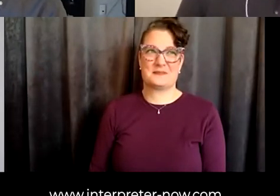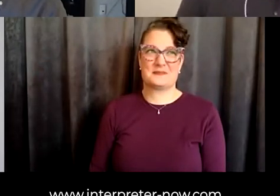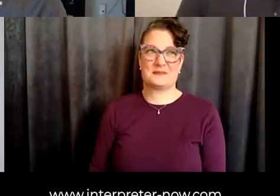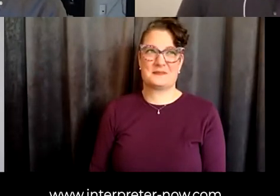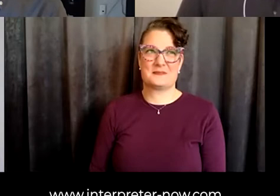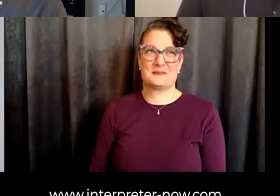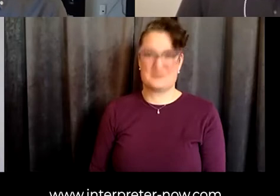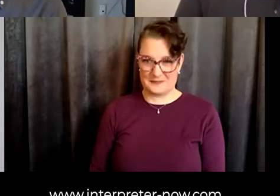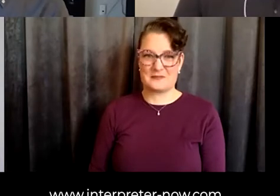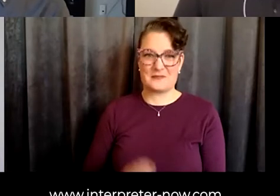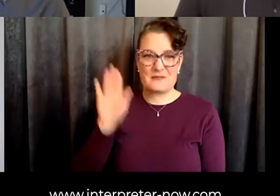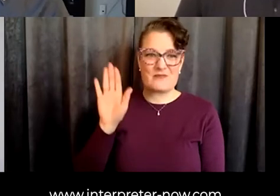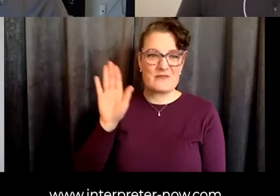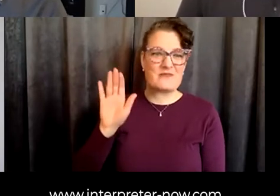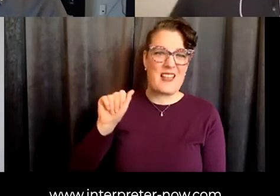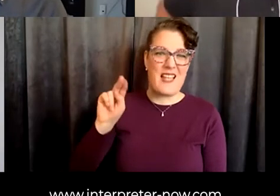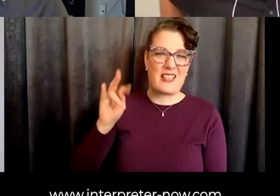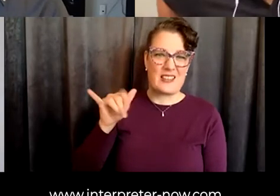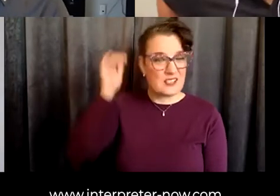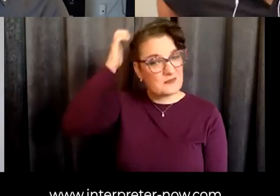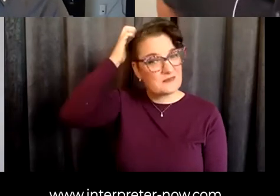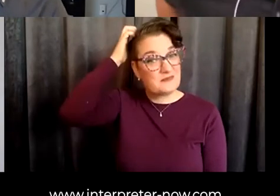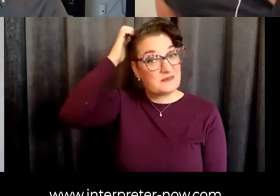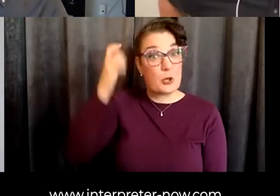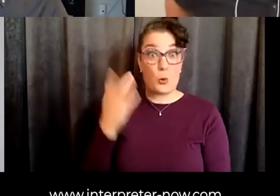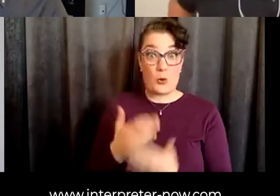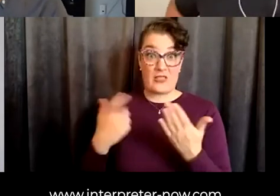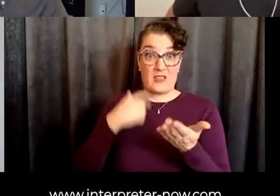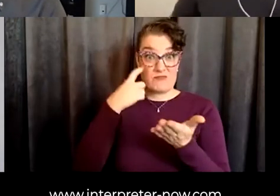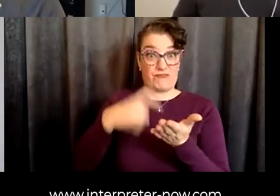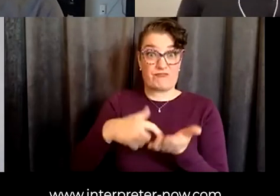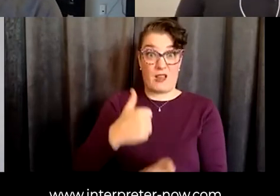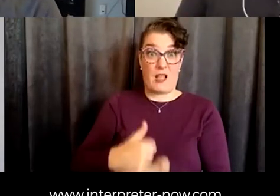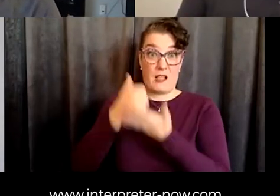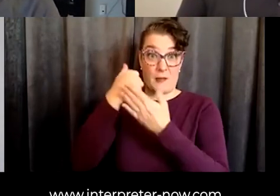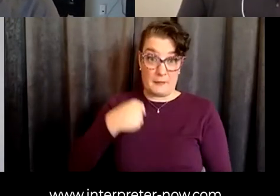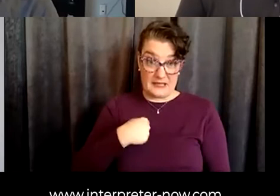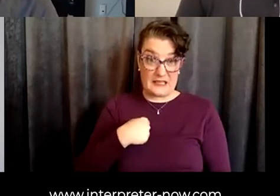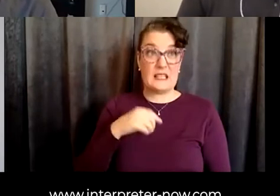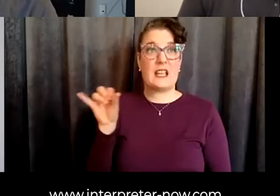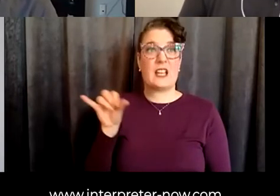I'll go ahead and jump in. One of the things that's like helped me and then has also helped